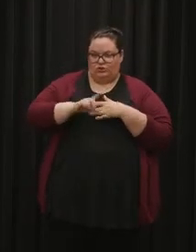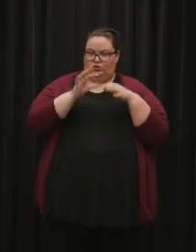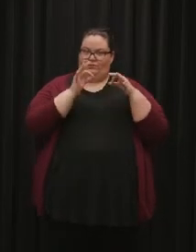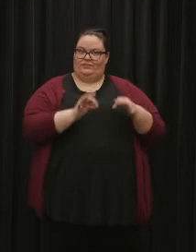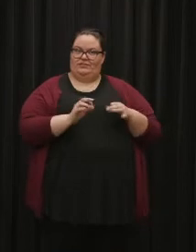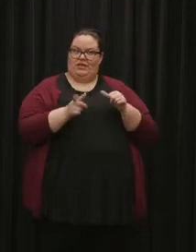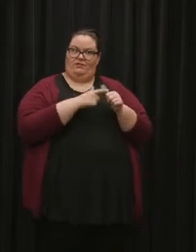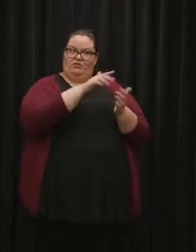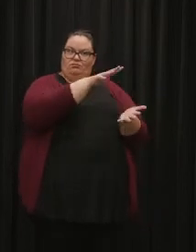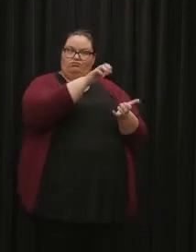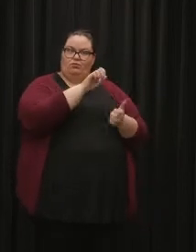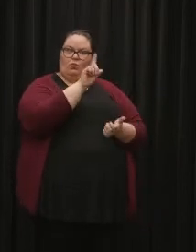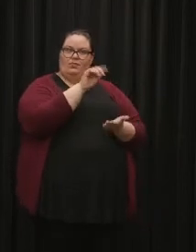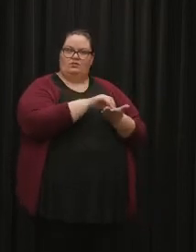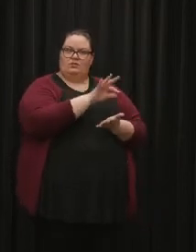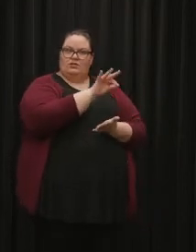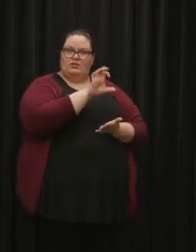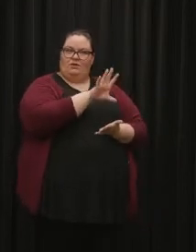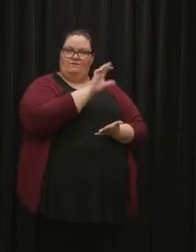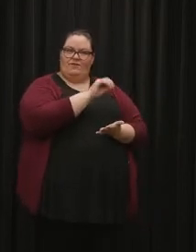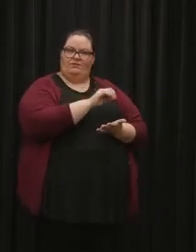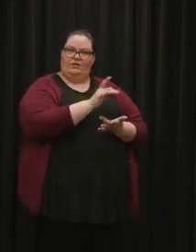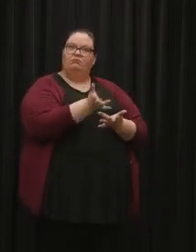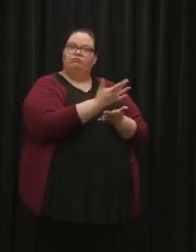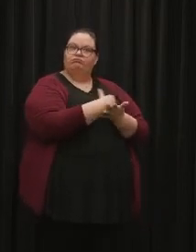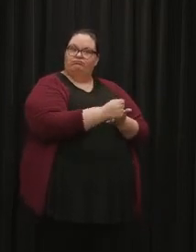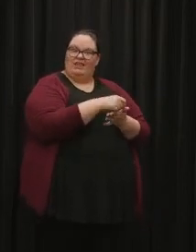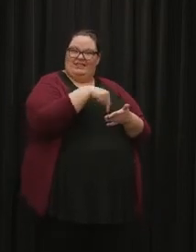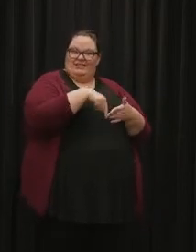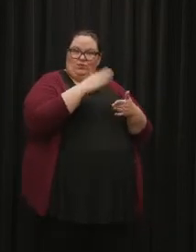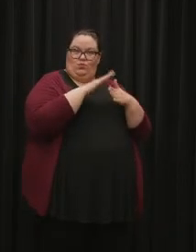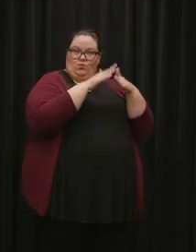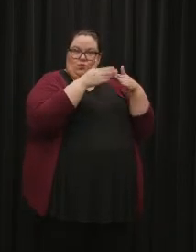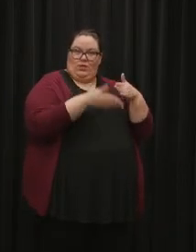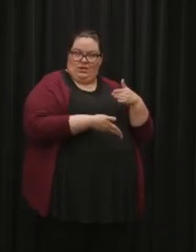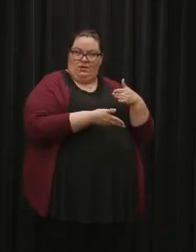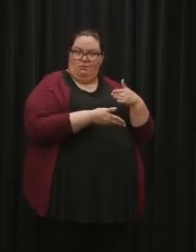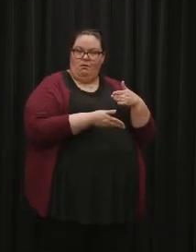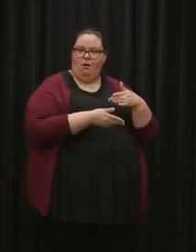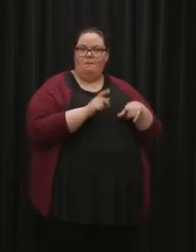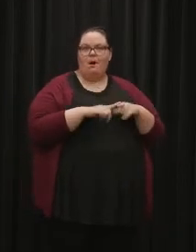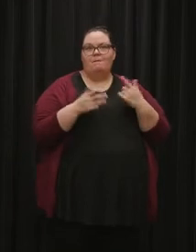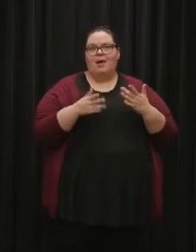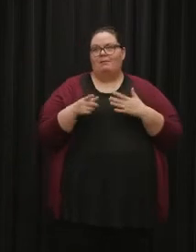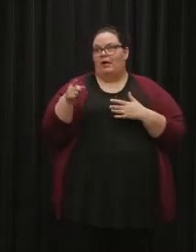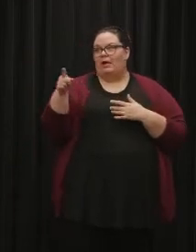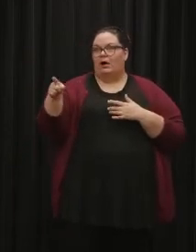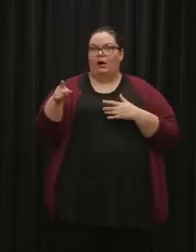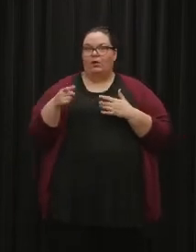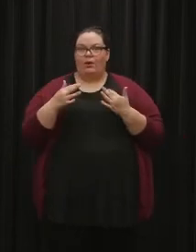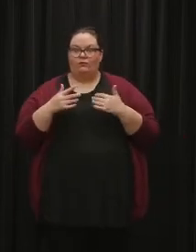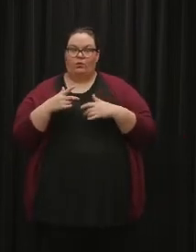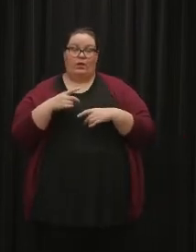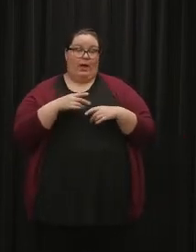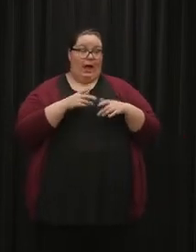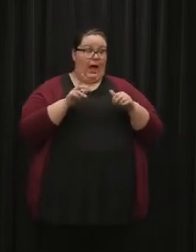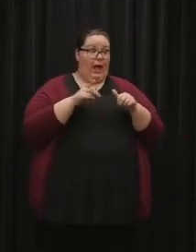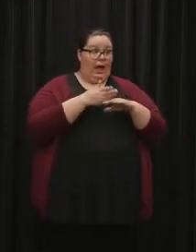what happens if something goes wrong and the second shipment doesn't arrive within the required 21 days for